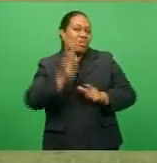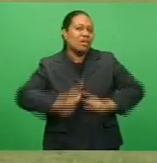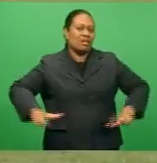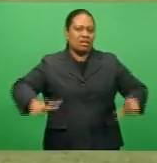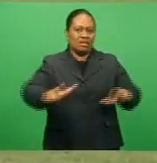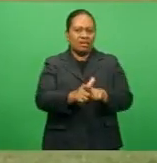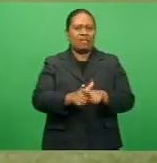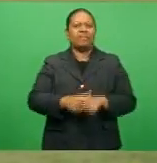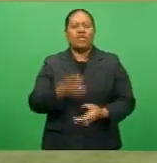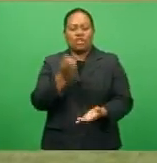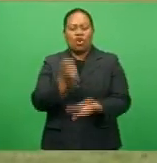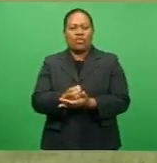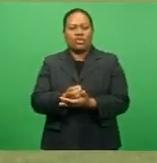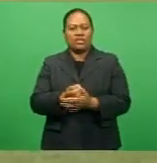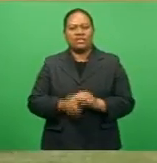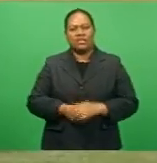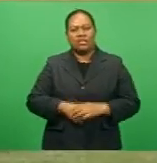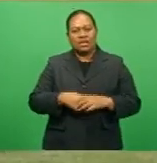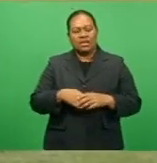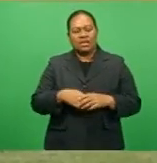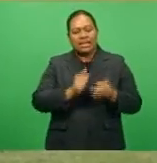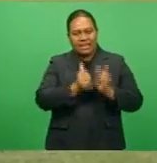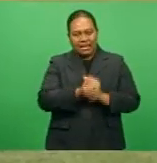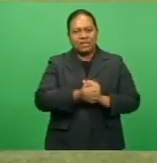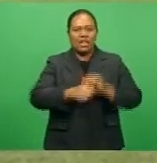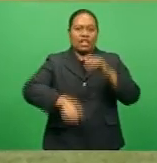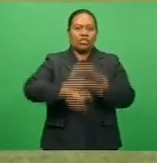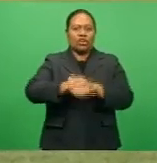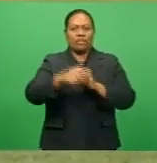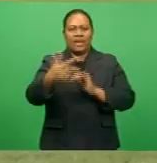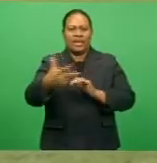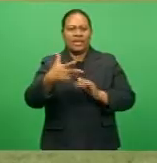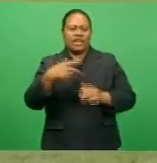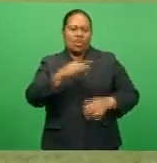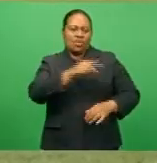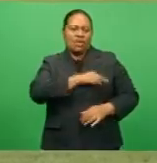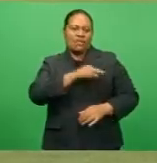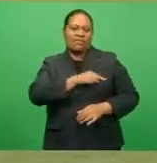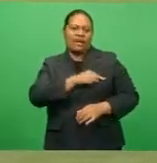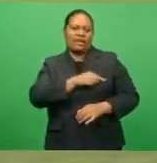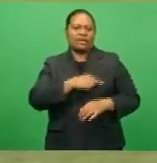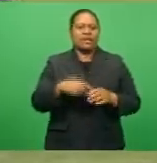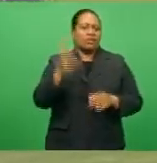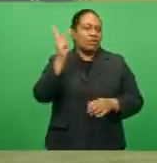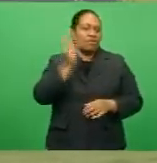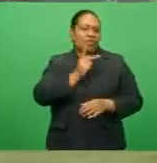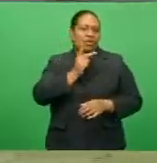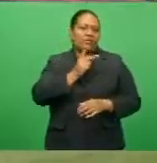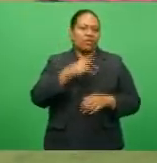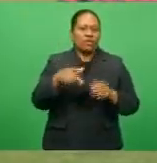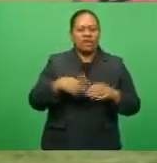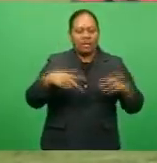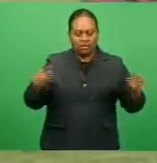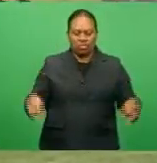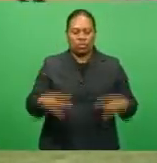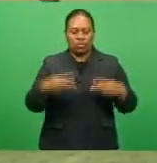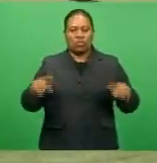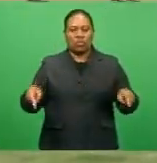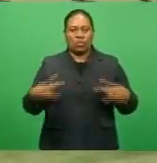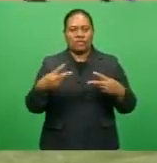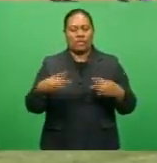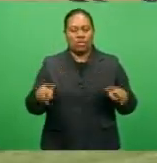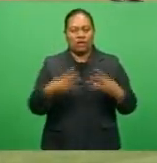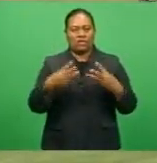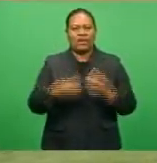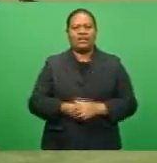of Origin format. The top 8 teams that qualified for the Vodafone Banua Cup quarterfinals tomorrow will have direct qualification to